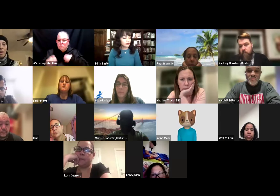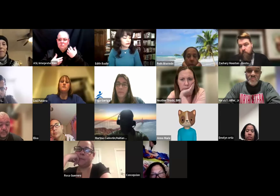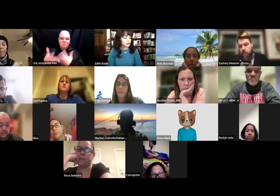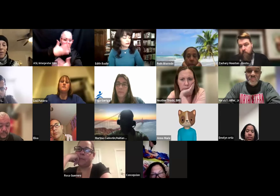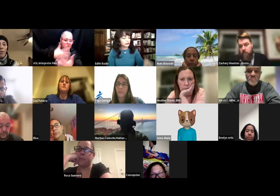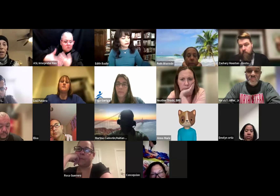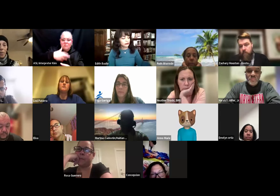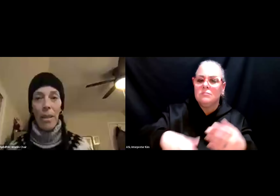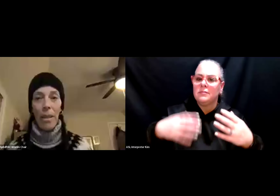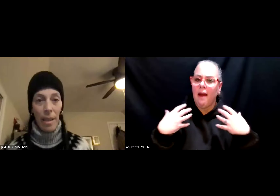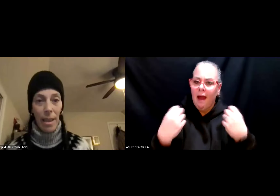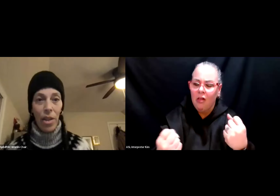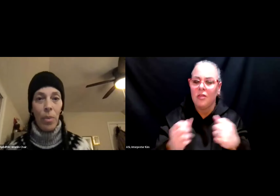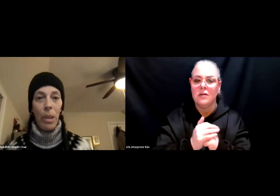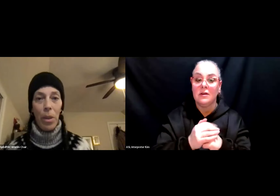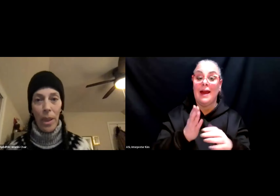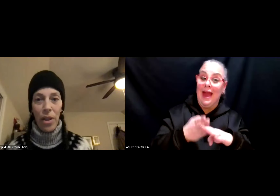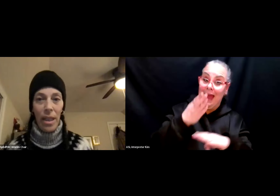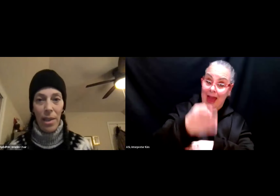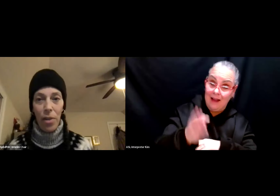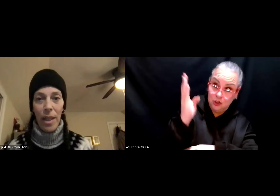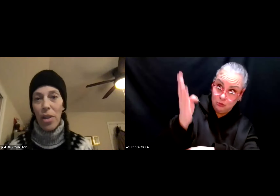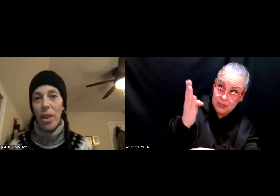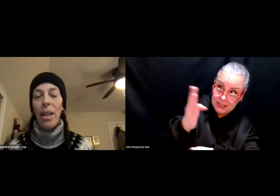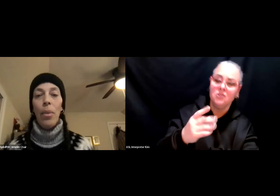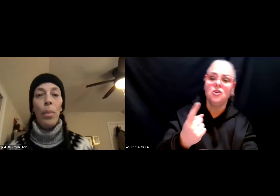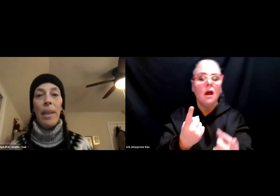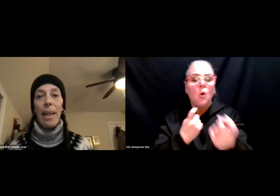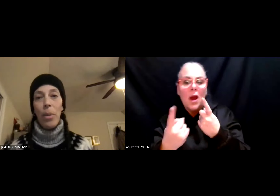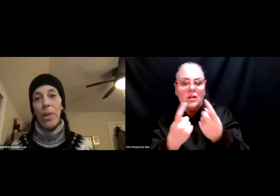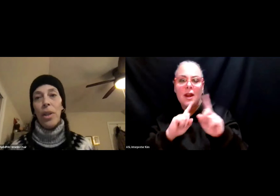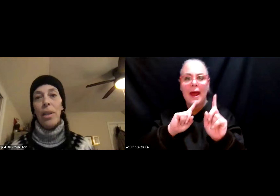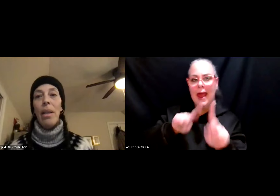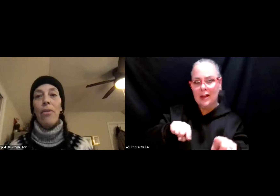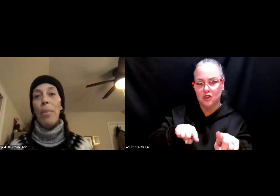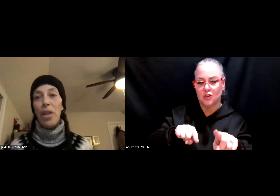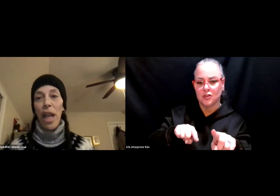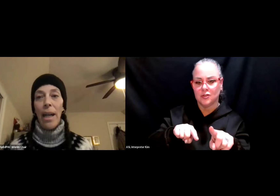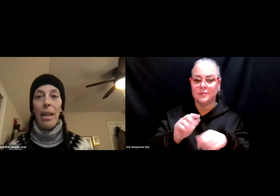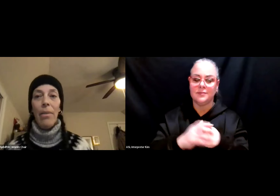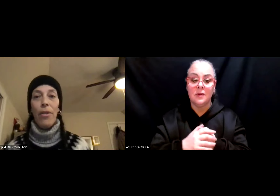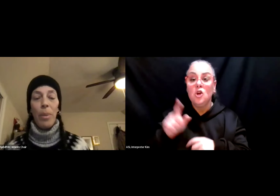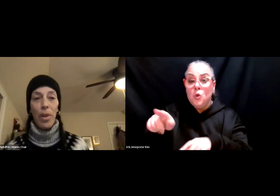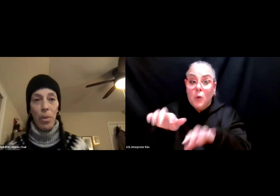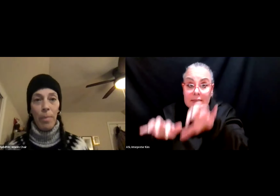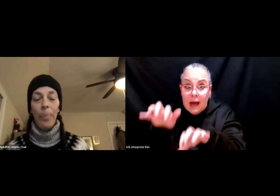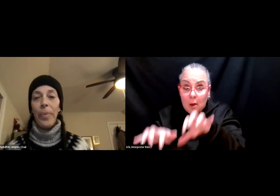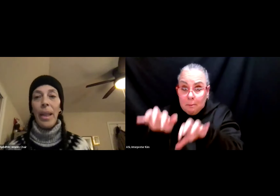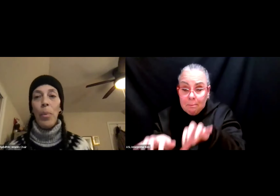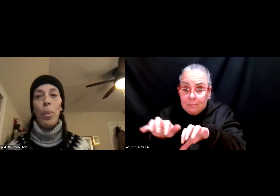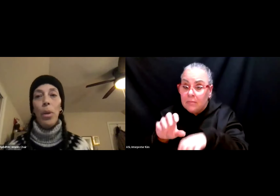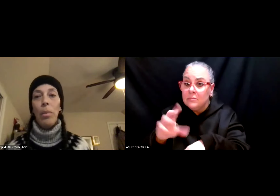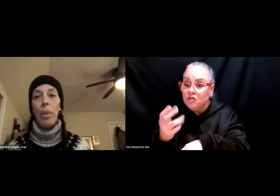in Students. And following the presentation will be a question and answer session. We'll be taking questions from the chat and from the